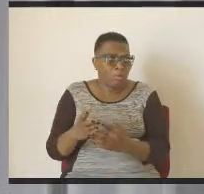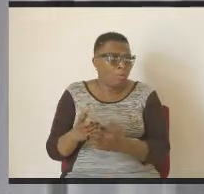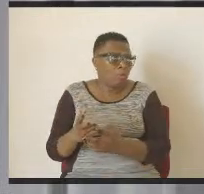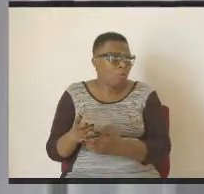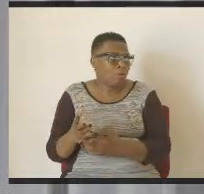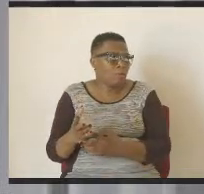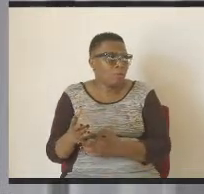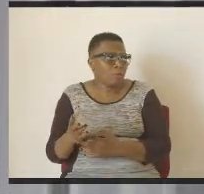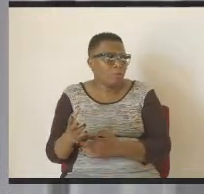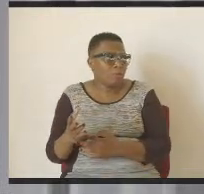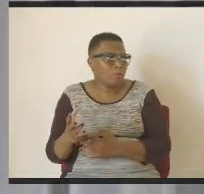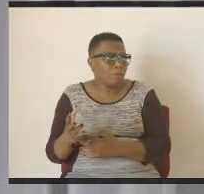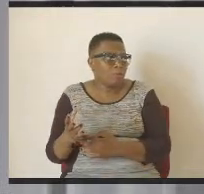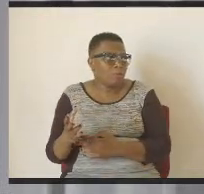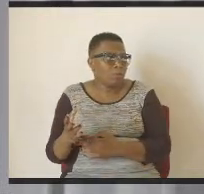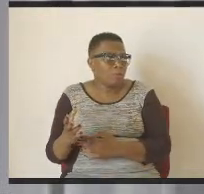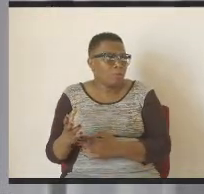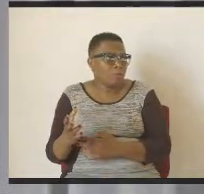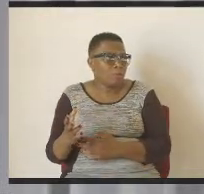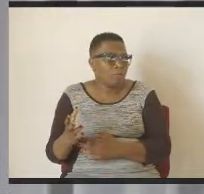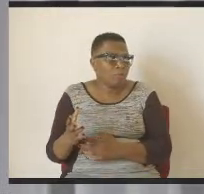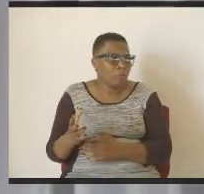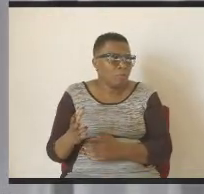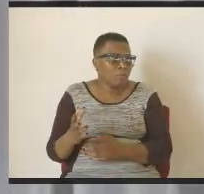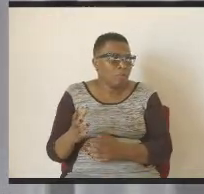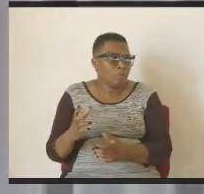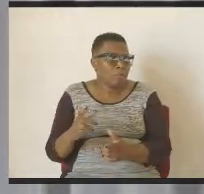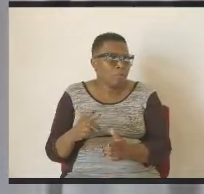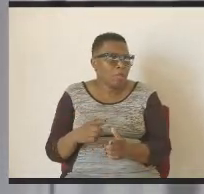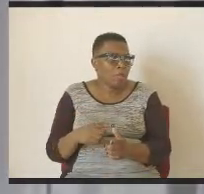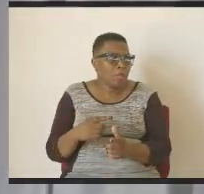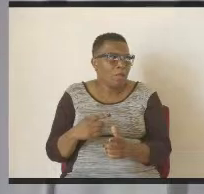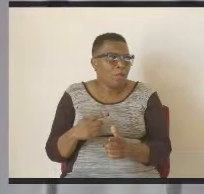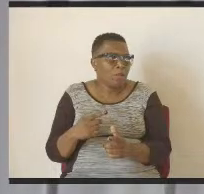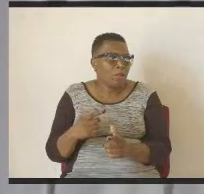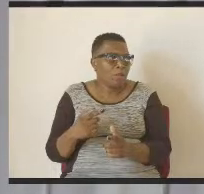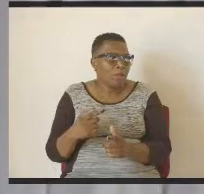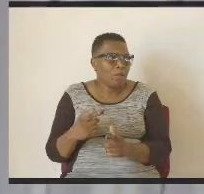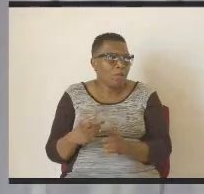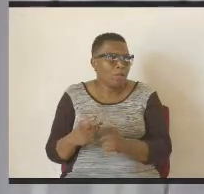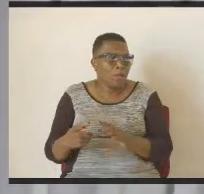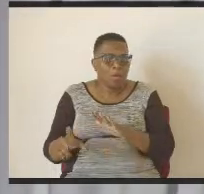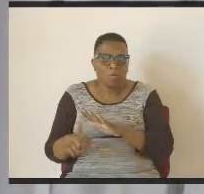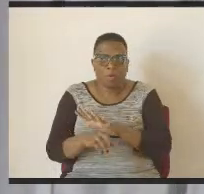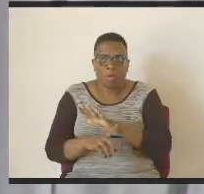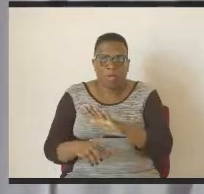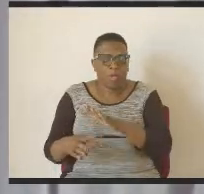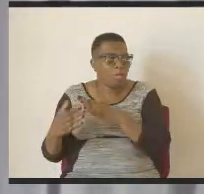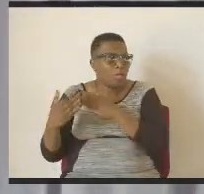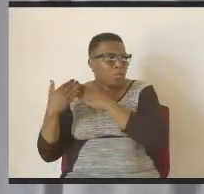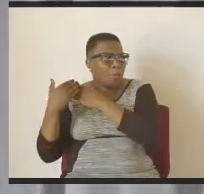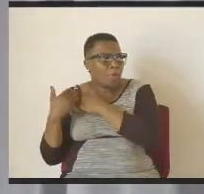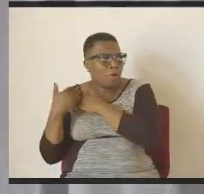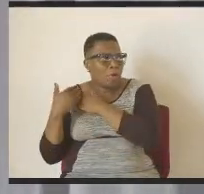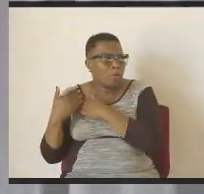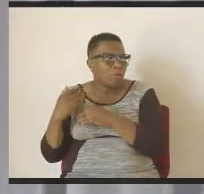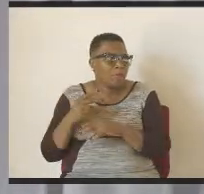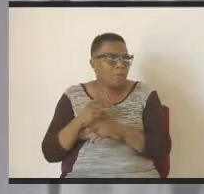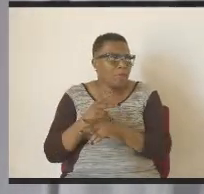Bent low beneath the burden of his care,